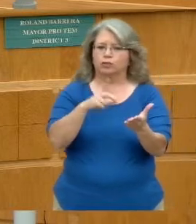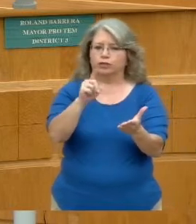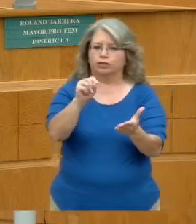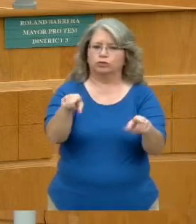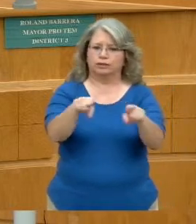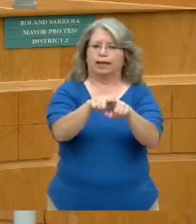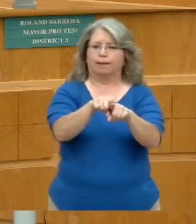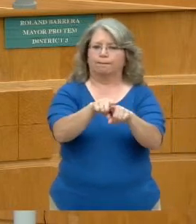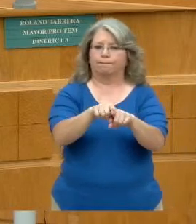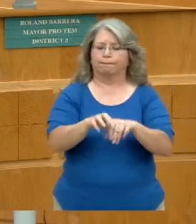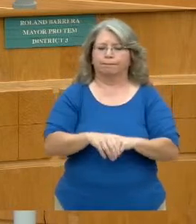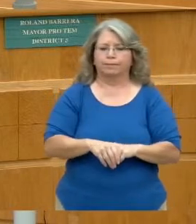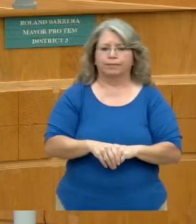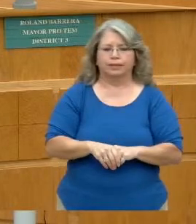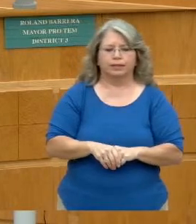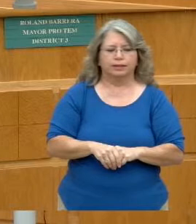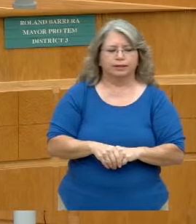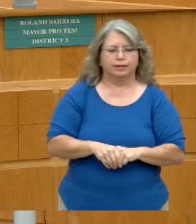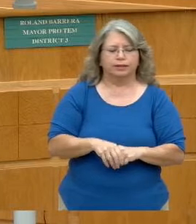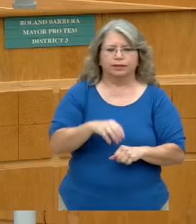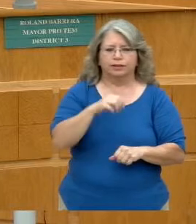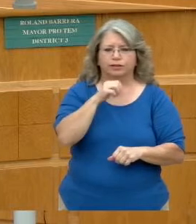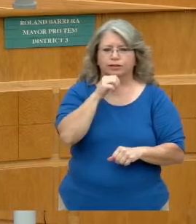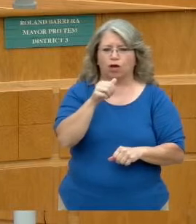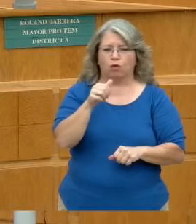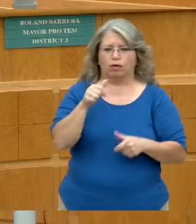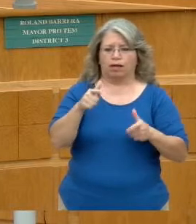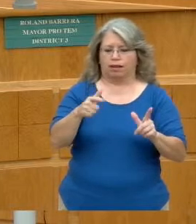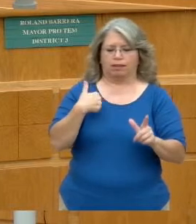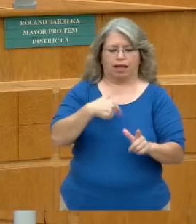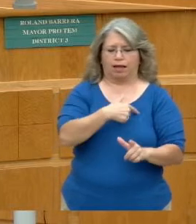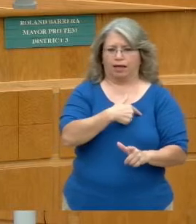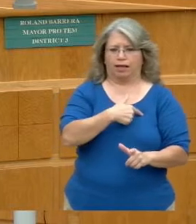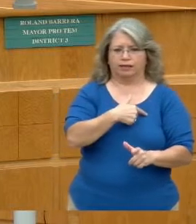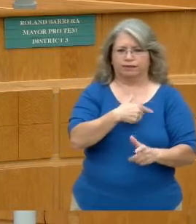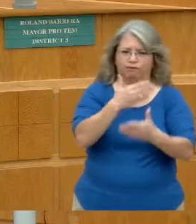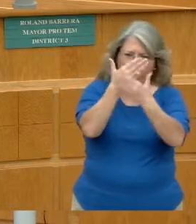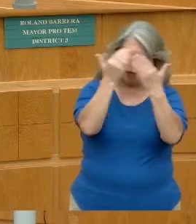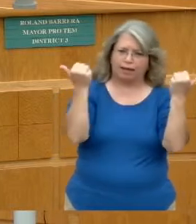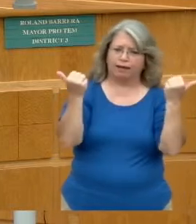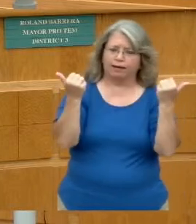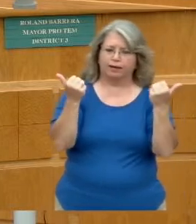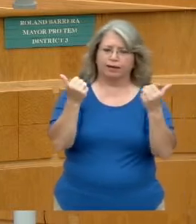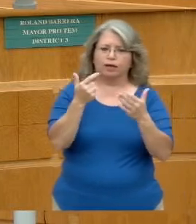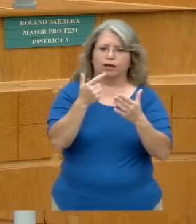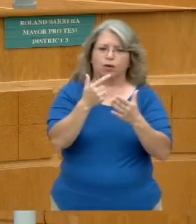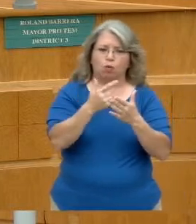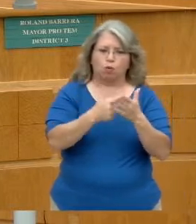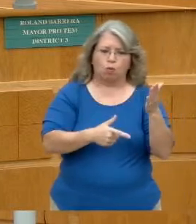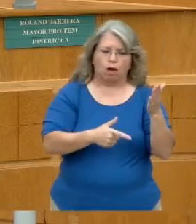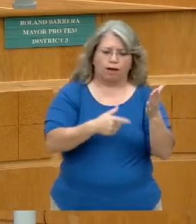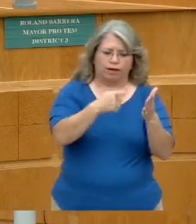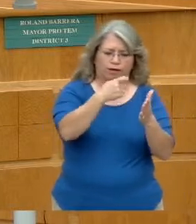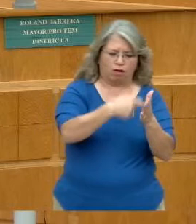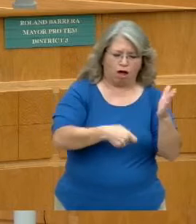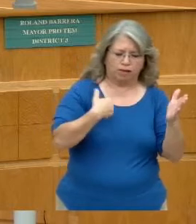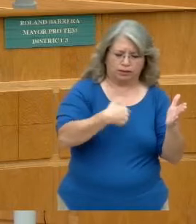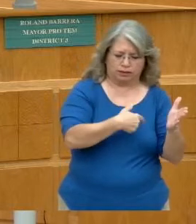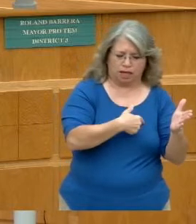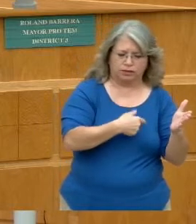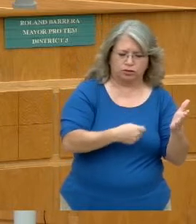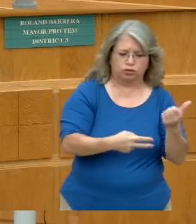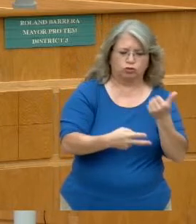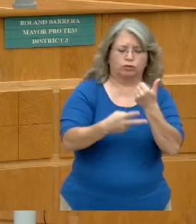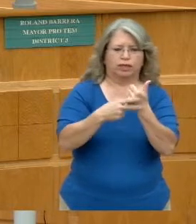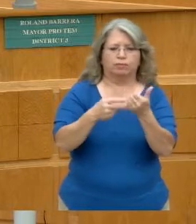Logan said, that we will forget as a people the cost of a free and undivided republic, and I would ask that you not